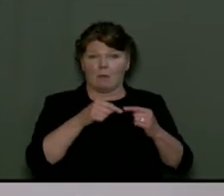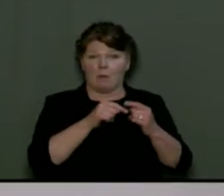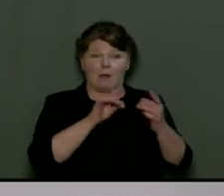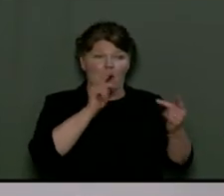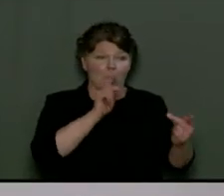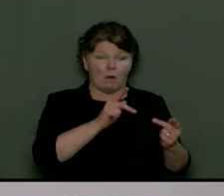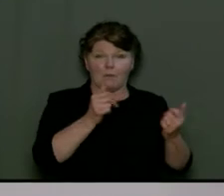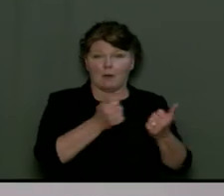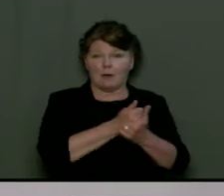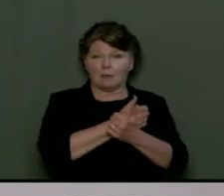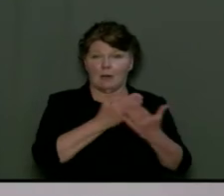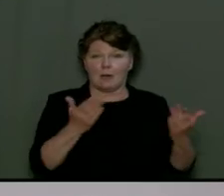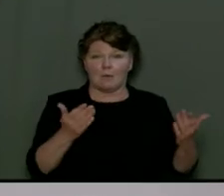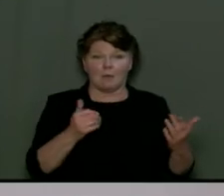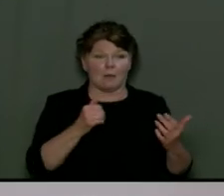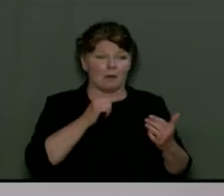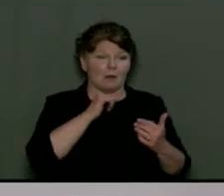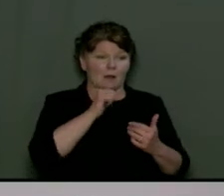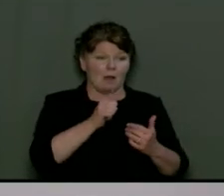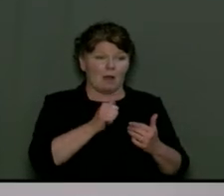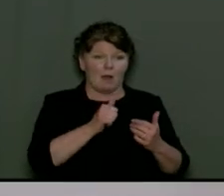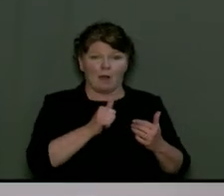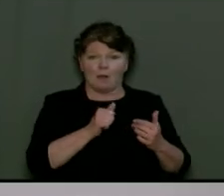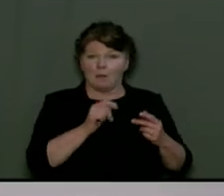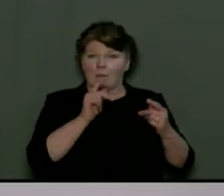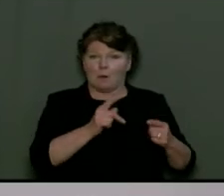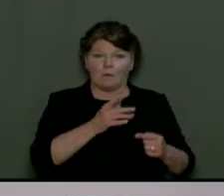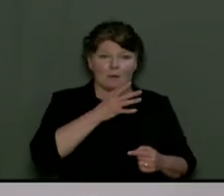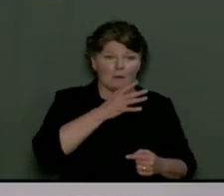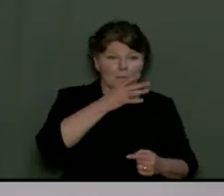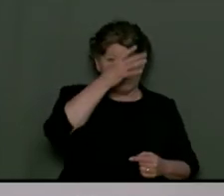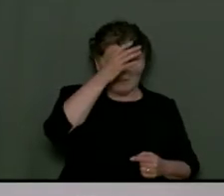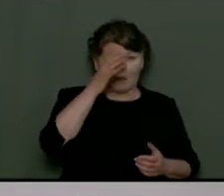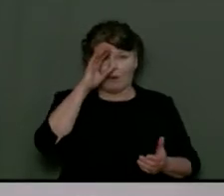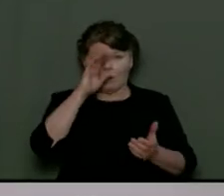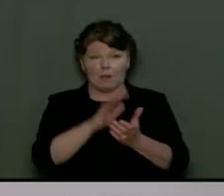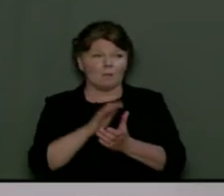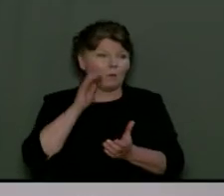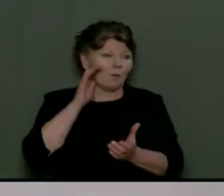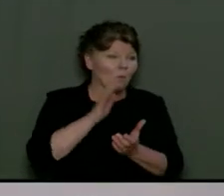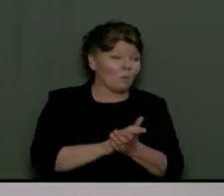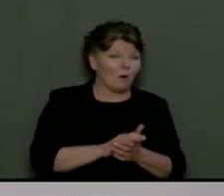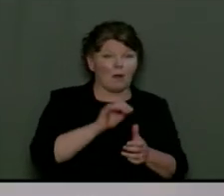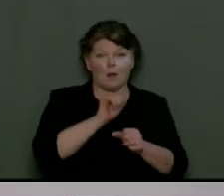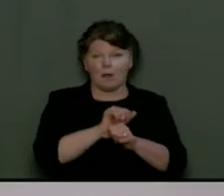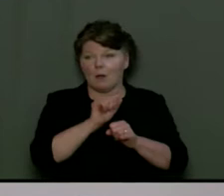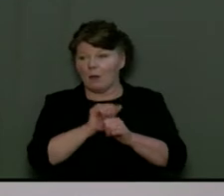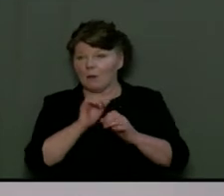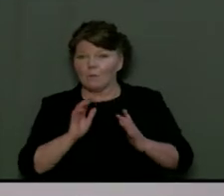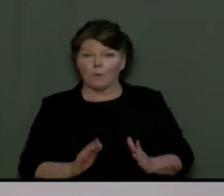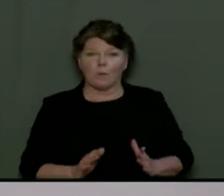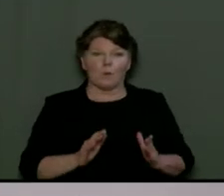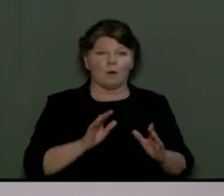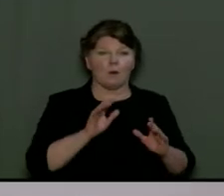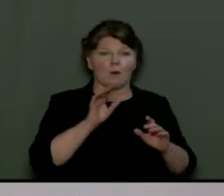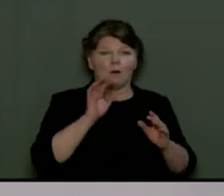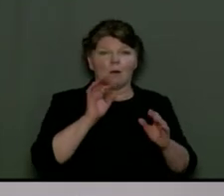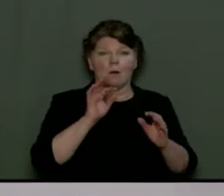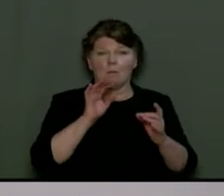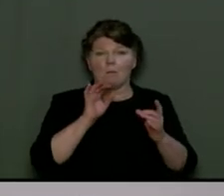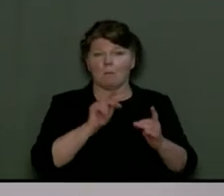Your worth is not tied up in being the perfect parent, the perfect spouse, the perfect worker, the perfect church